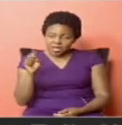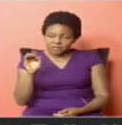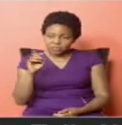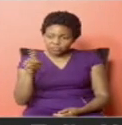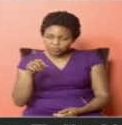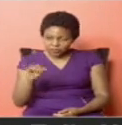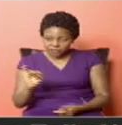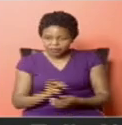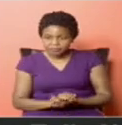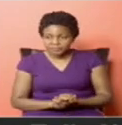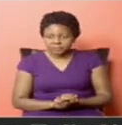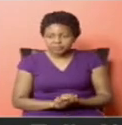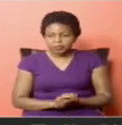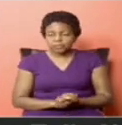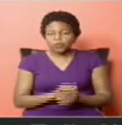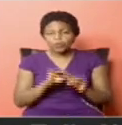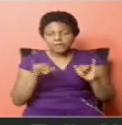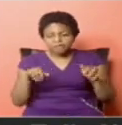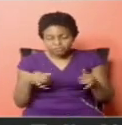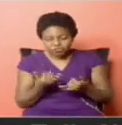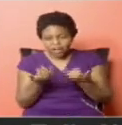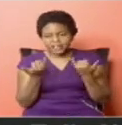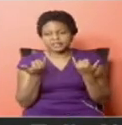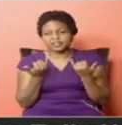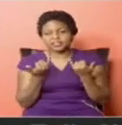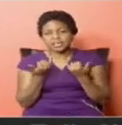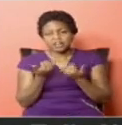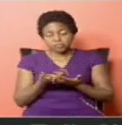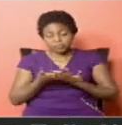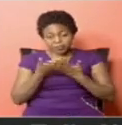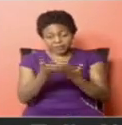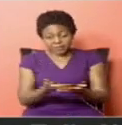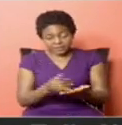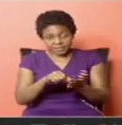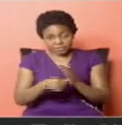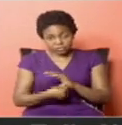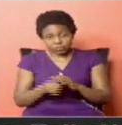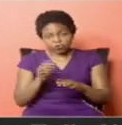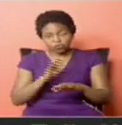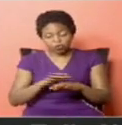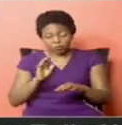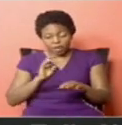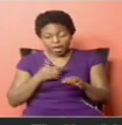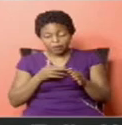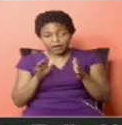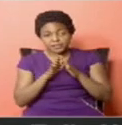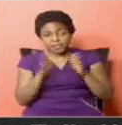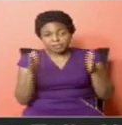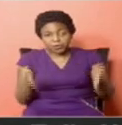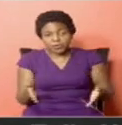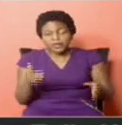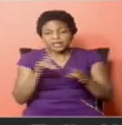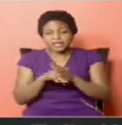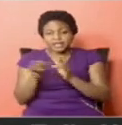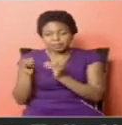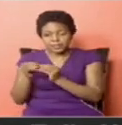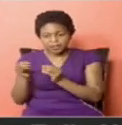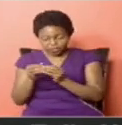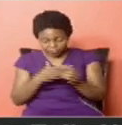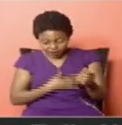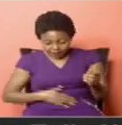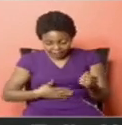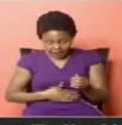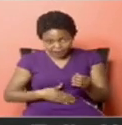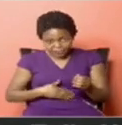have severally raised the issue that you put on our tables in meetings of the Scientific